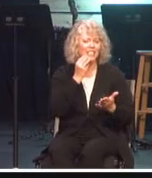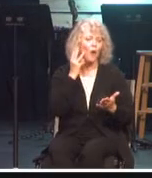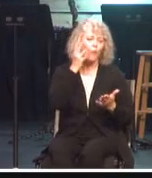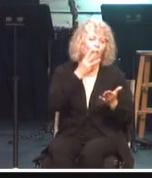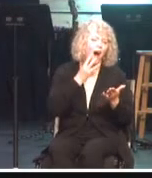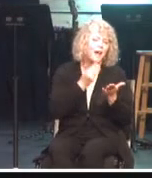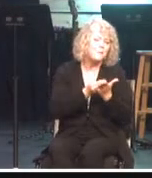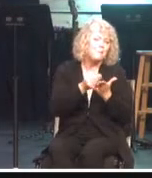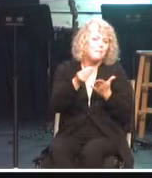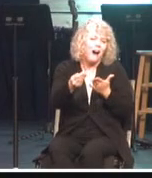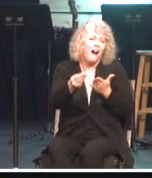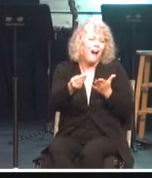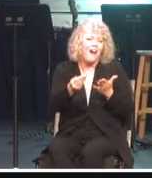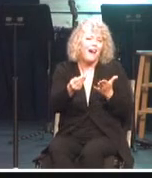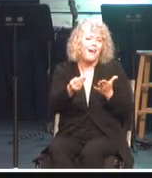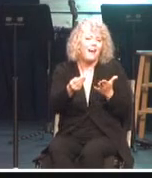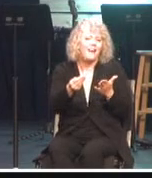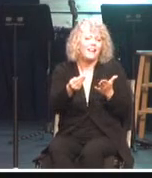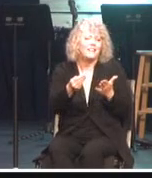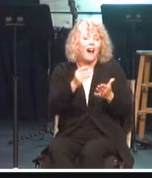without money, without cost.